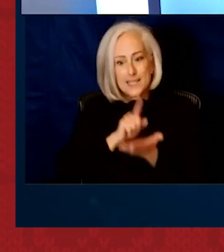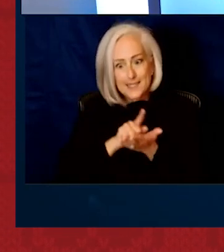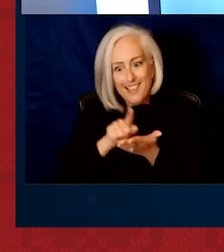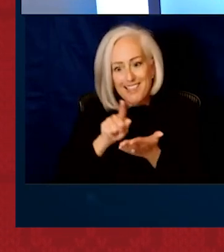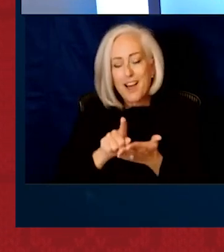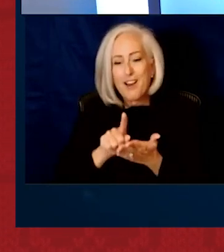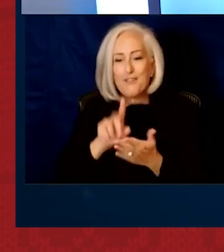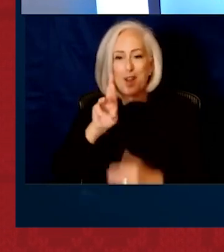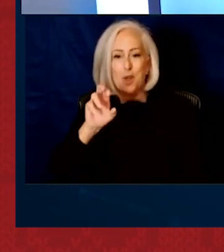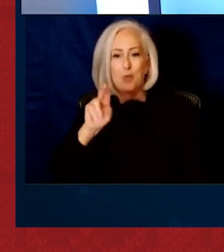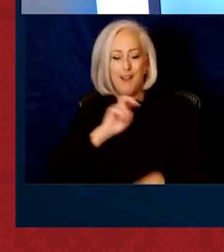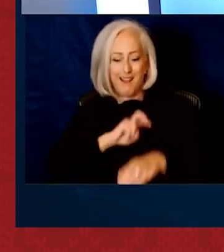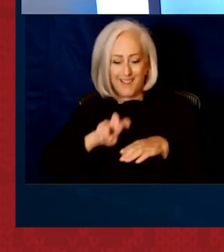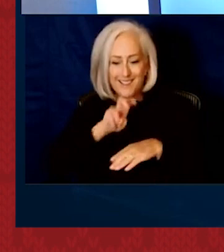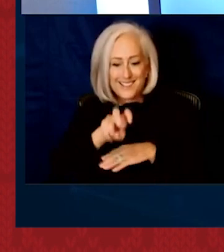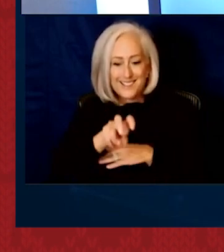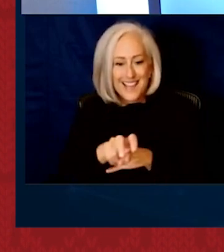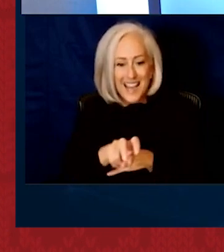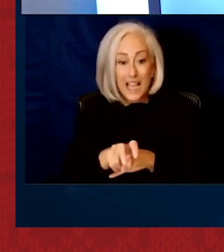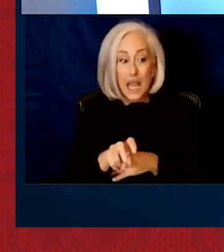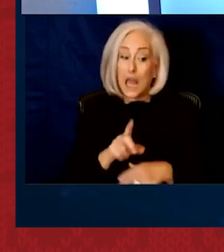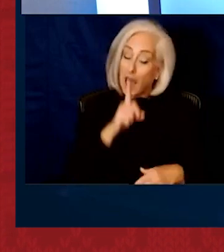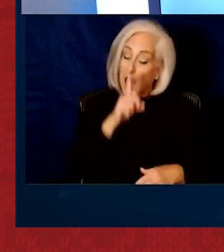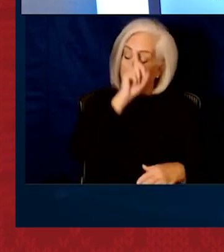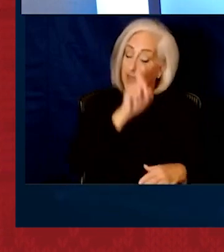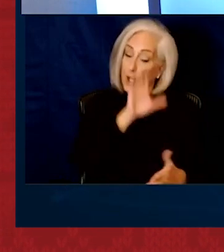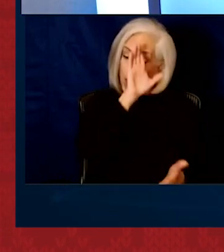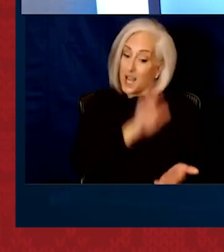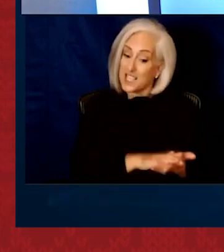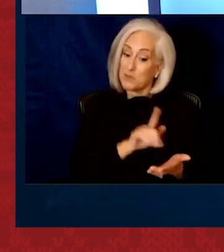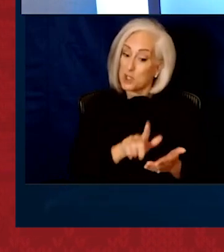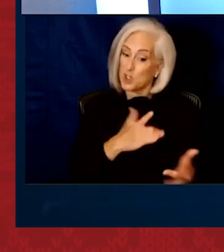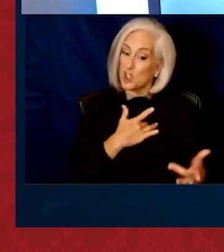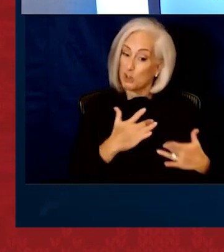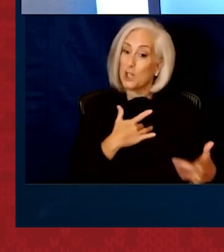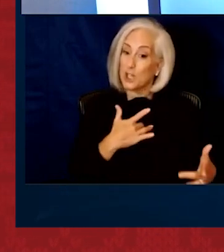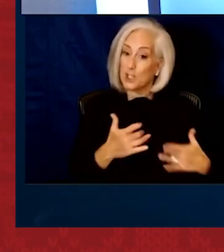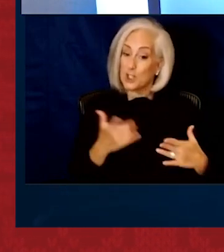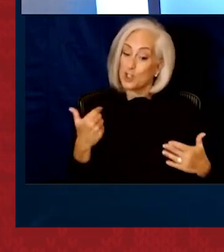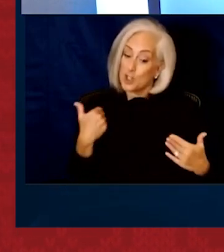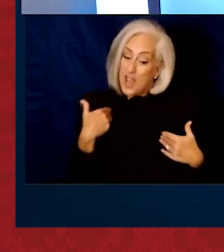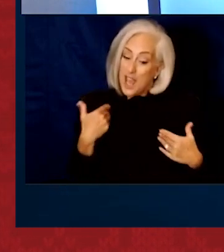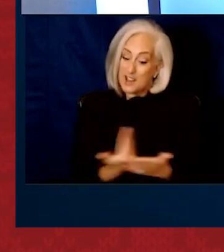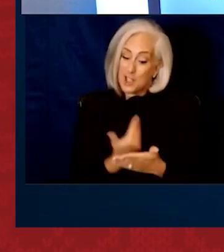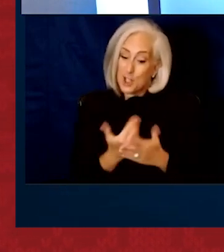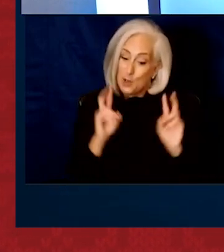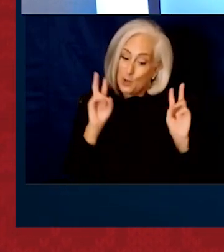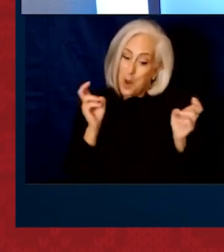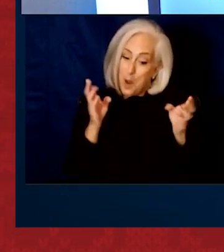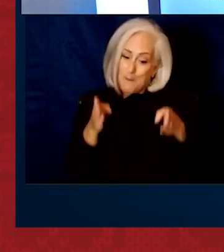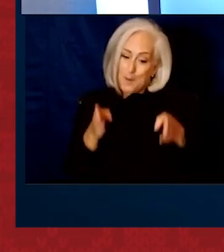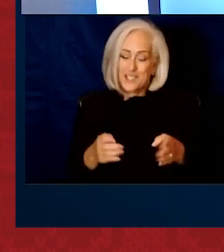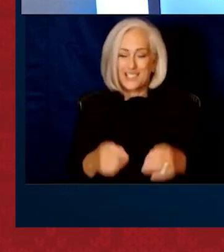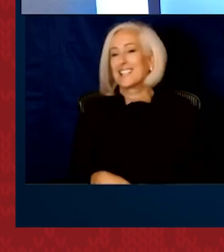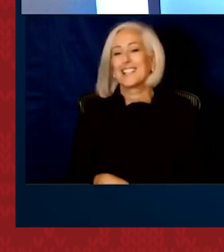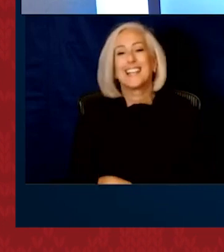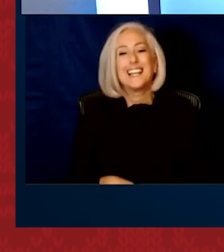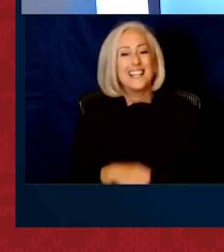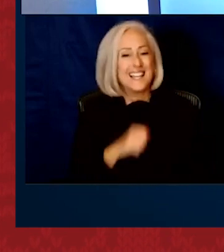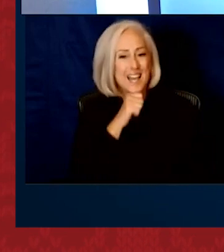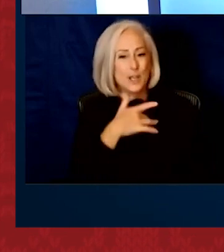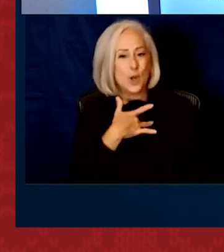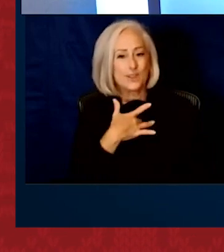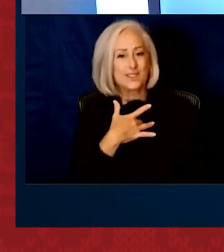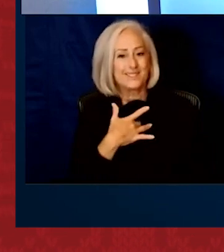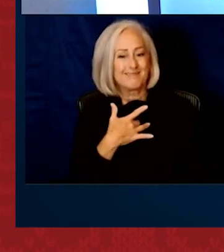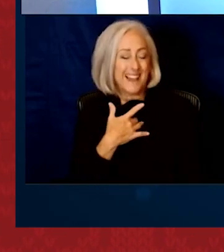got a new person or a man in her life, or snake. That's good. All right. A new man in my life. I know usually women avoid snakes,